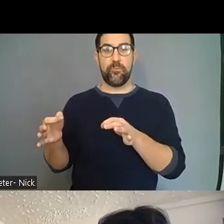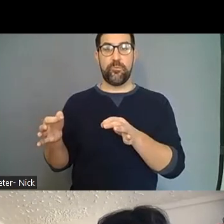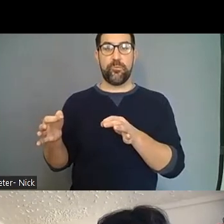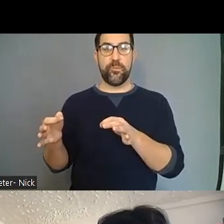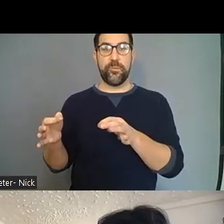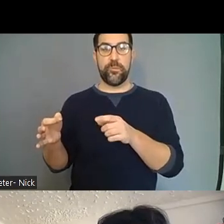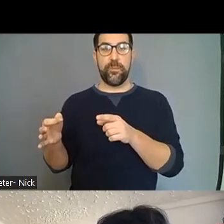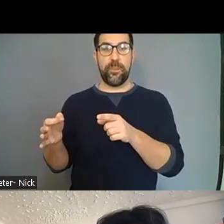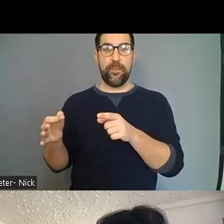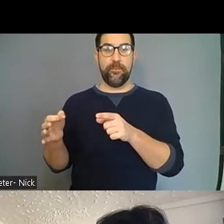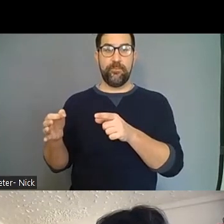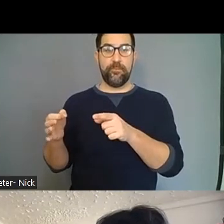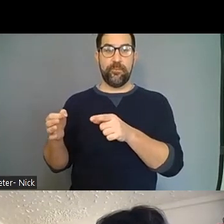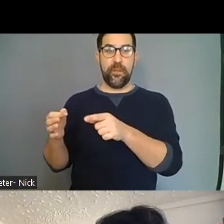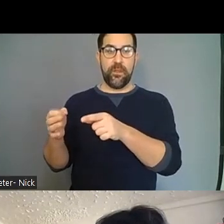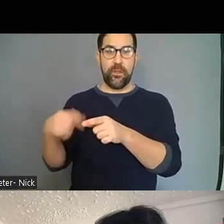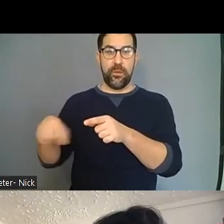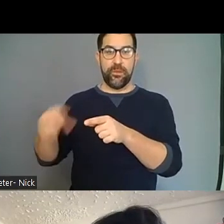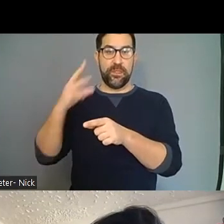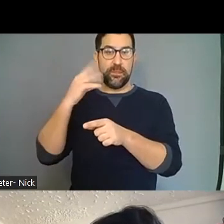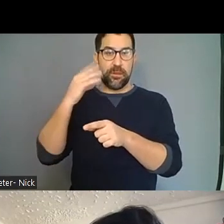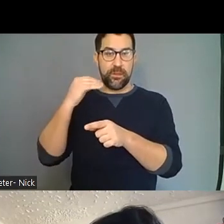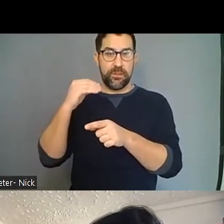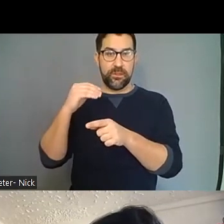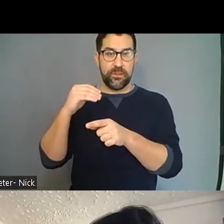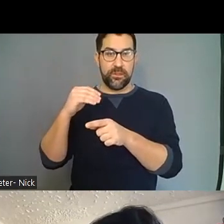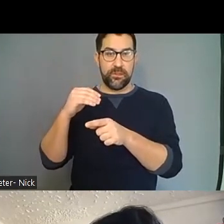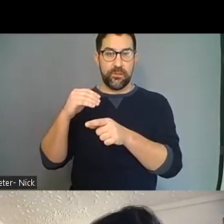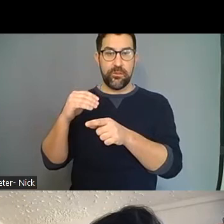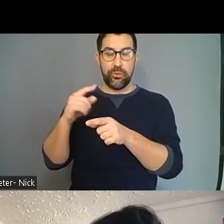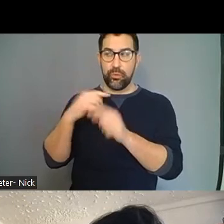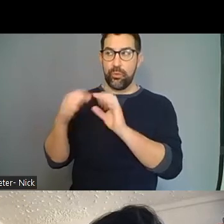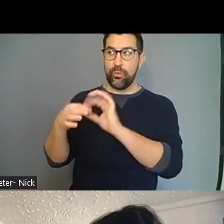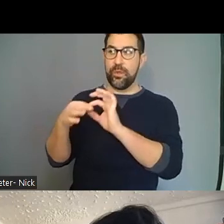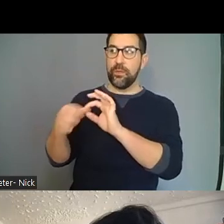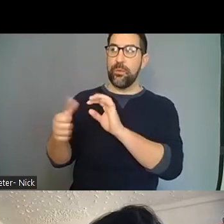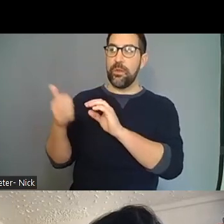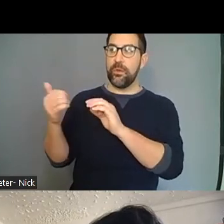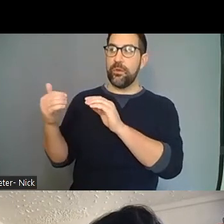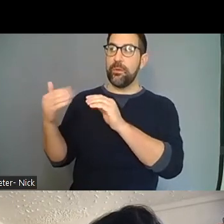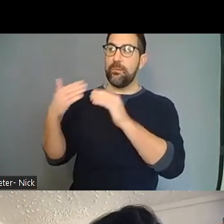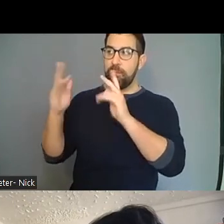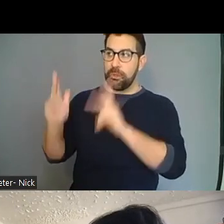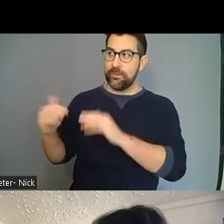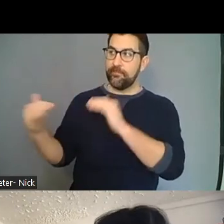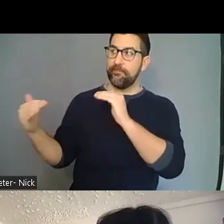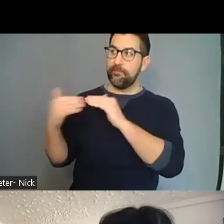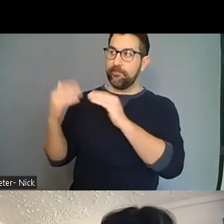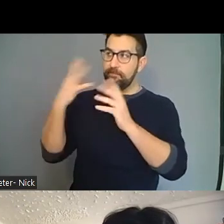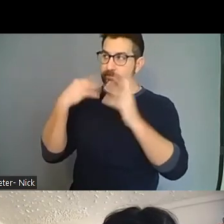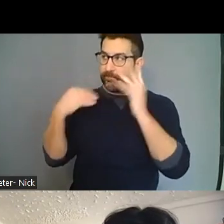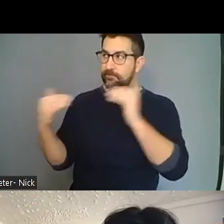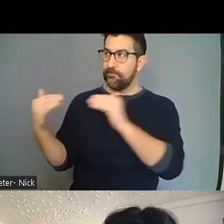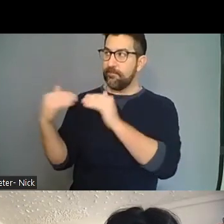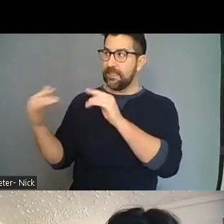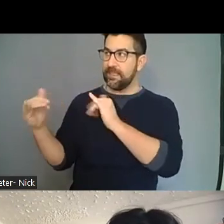those experiences to relate to one, another human who's the same age as me, who goes through the same things as me, who lives in the same city as